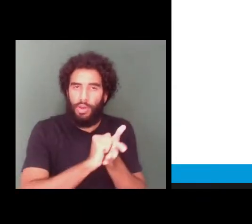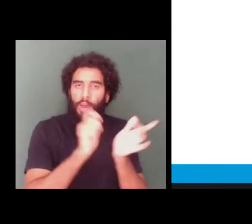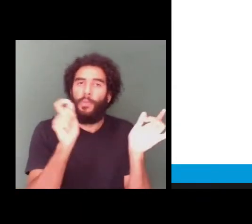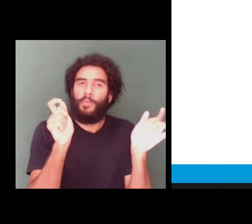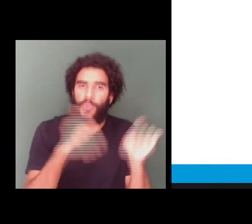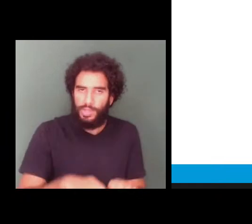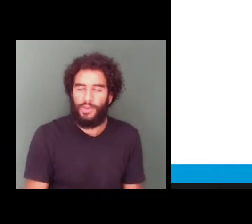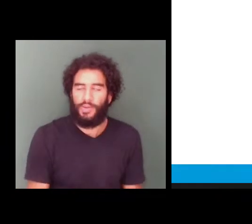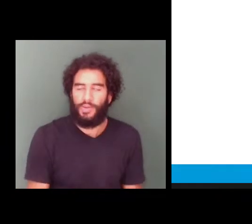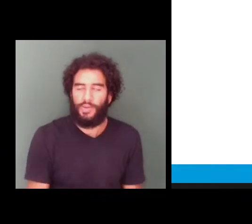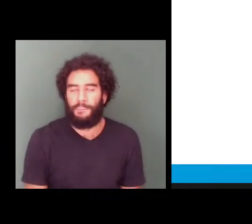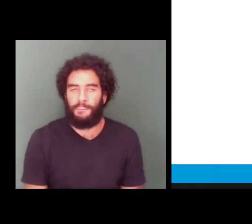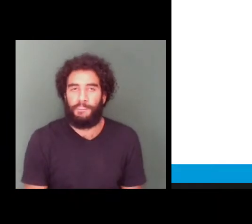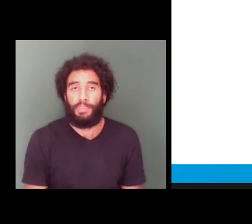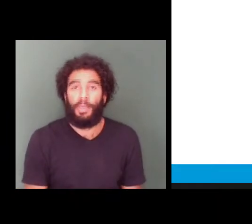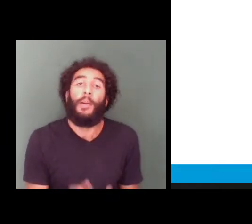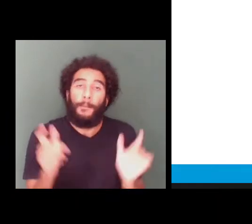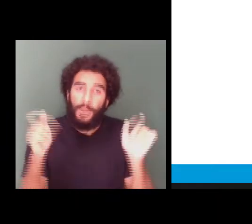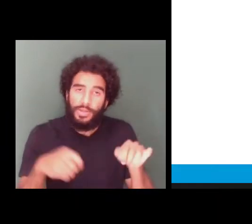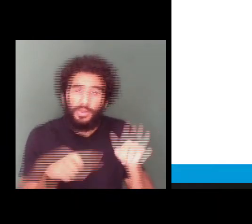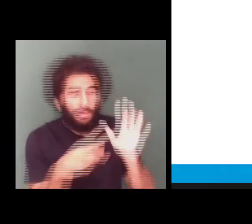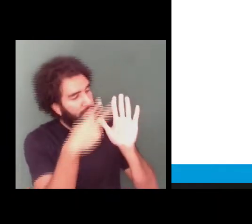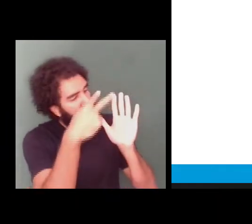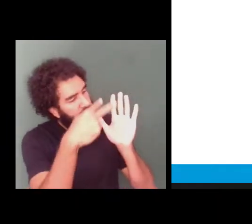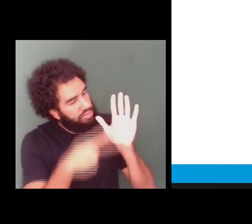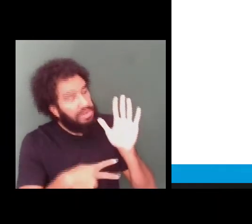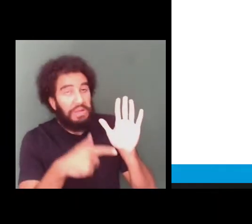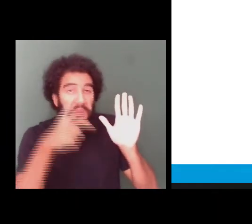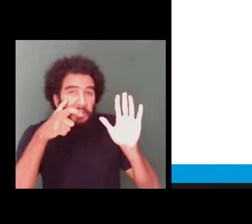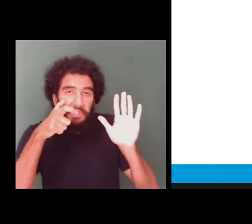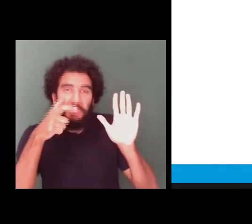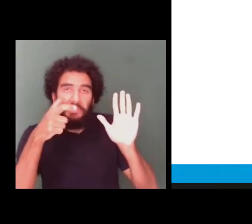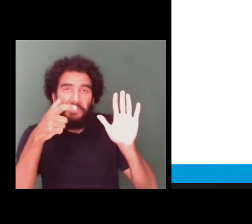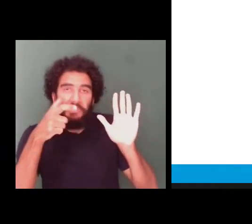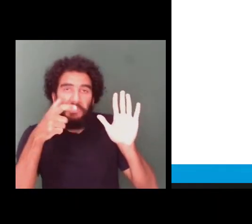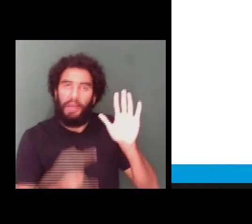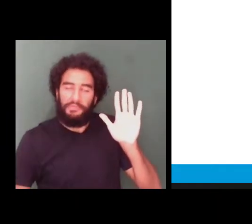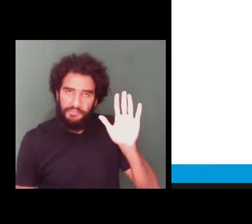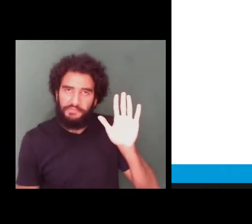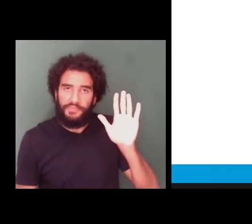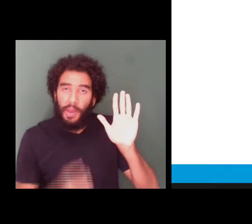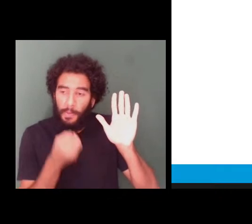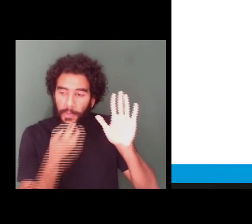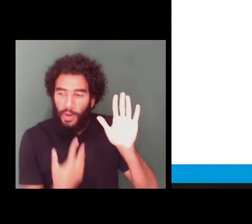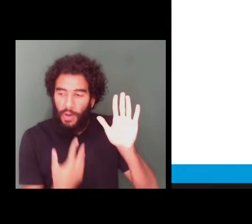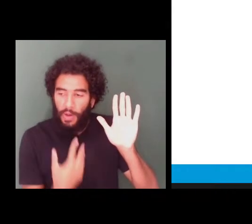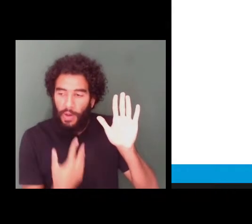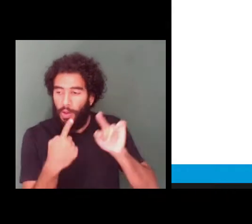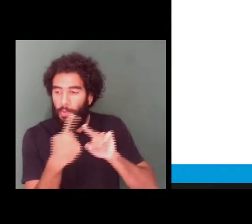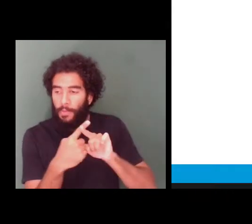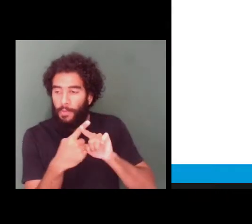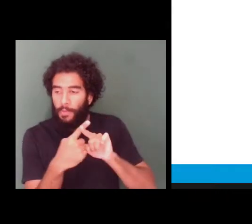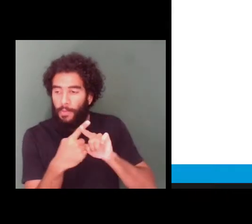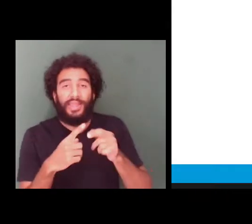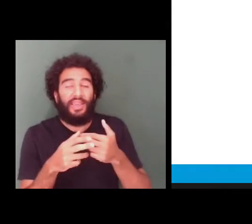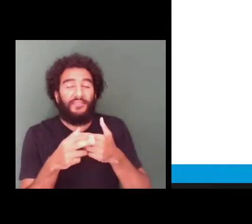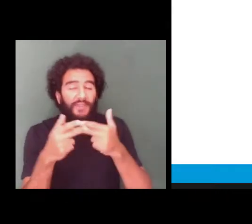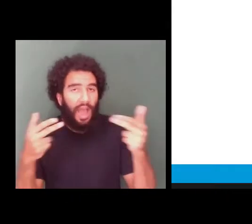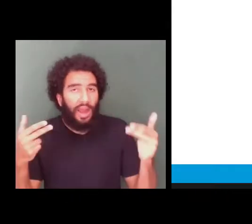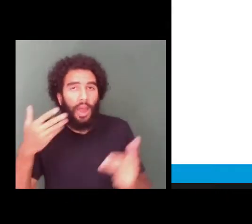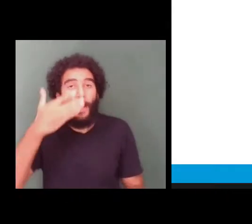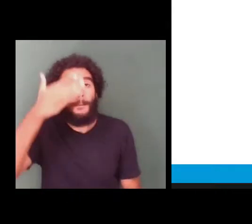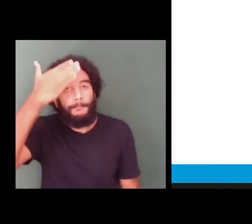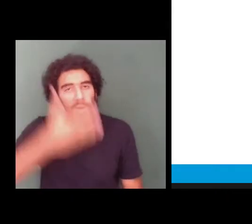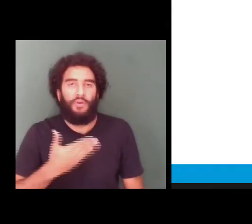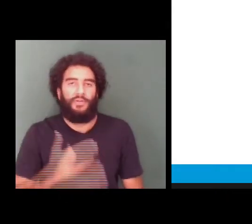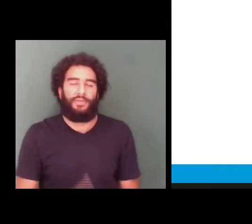download. And I wish everyone a good read. It's a very interesting report because it is filled